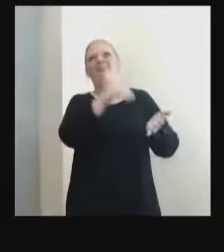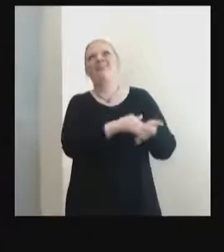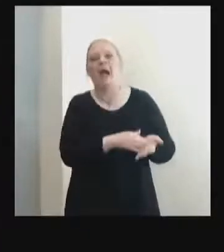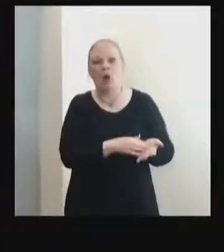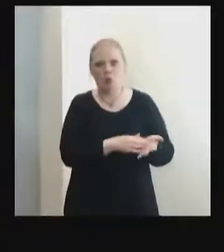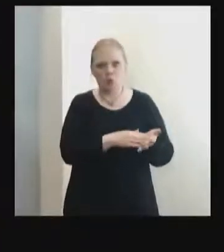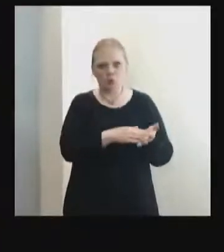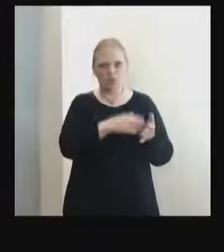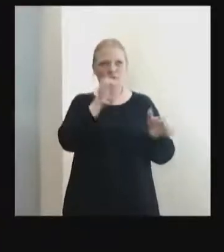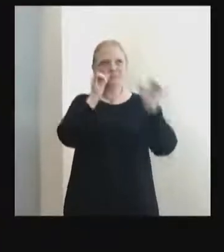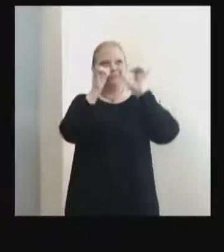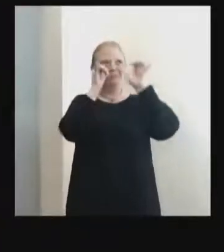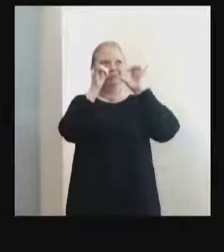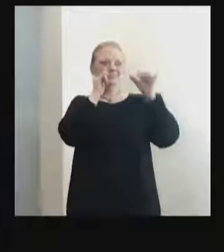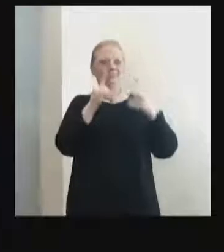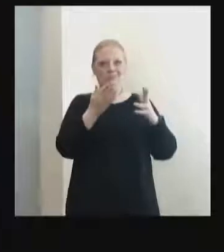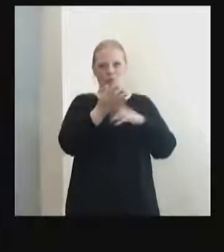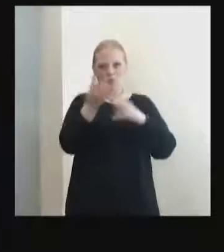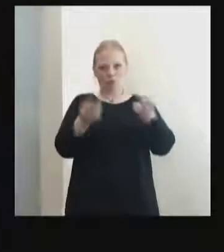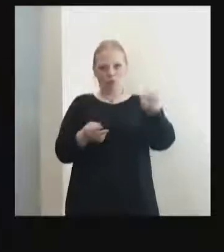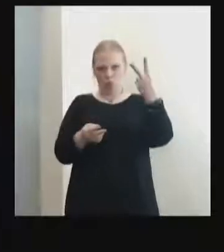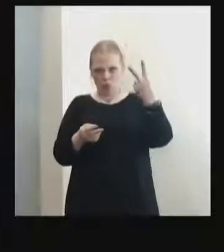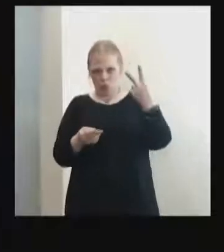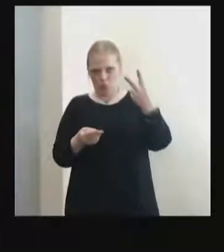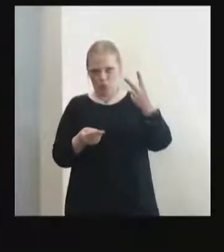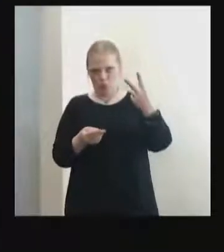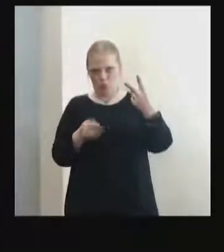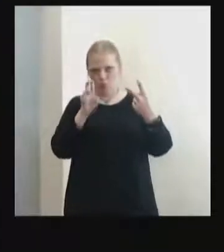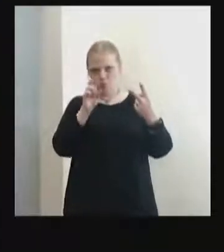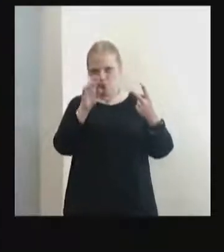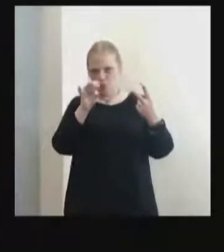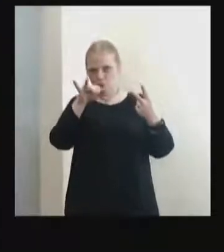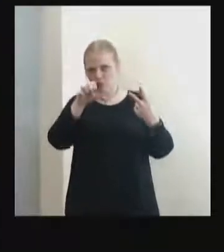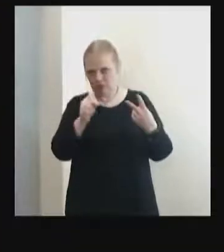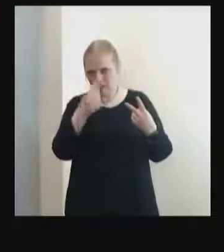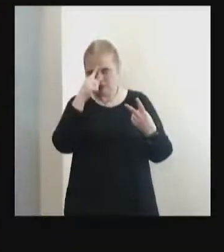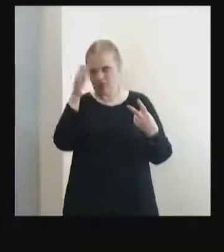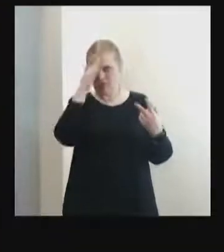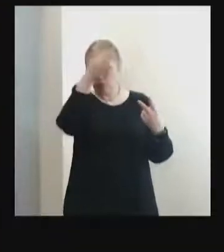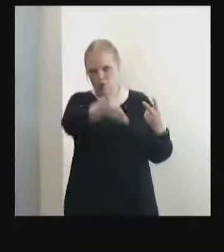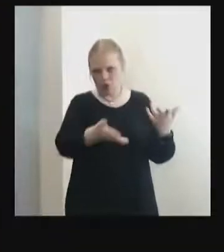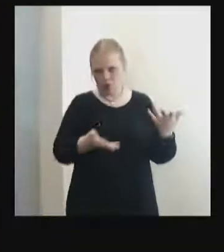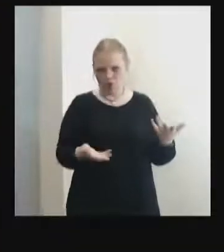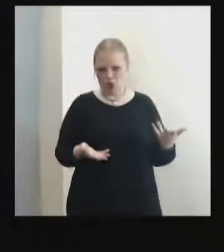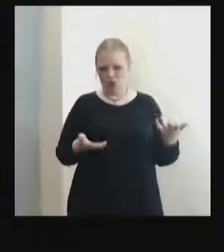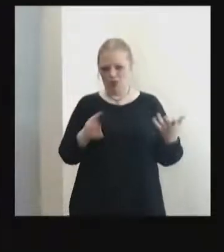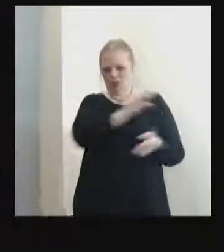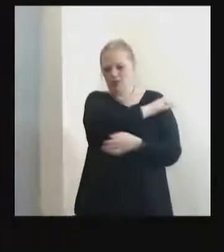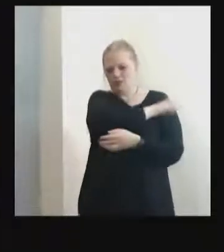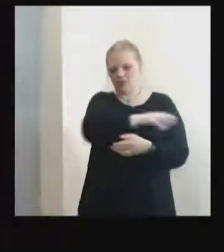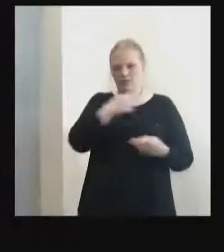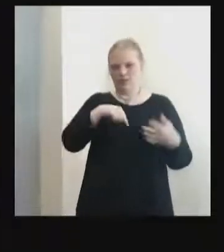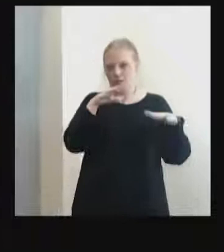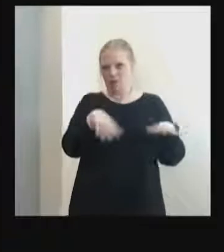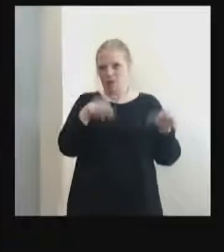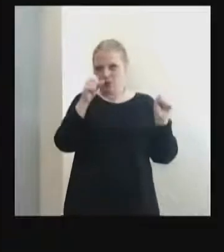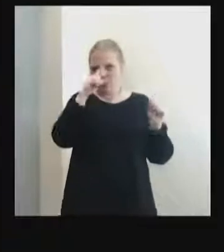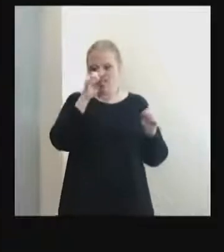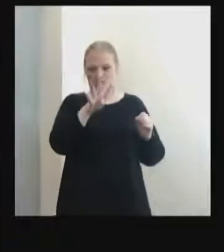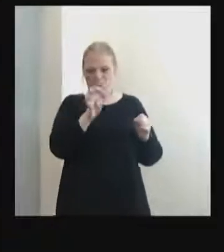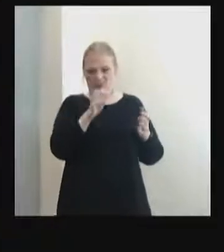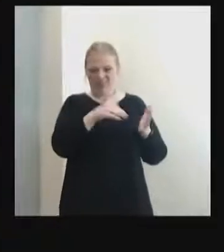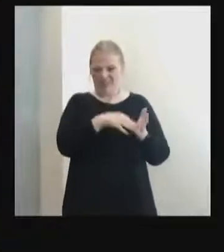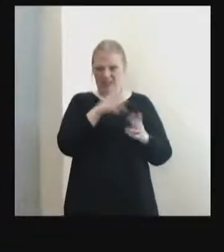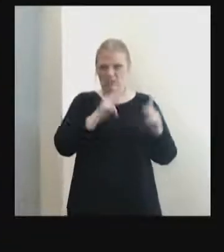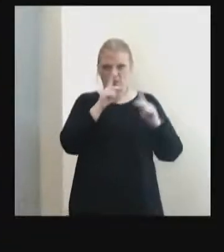drinks through either Resurgence Brewery or Flying Bison for the future clinics that we hold, because if 400,000